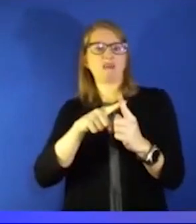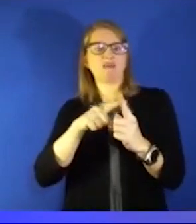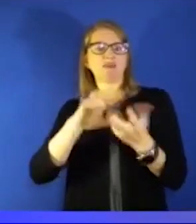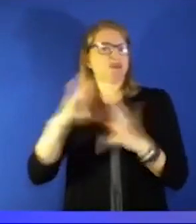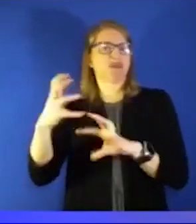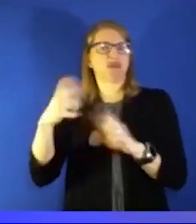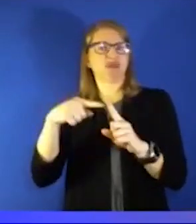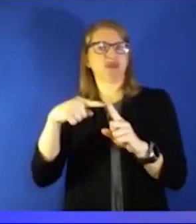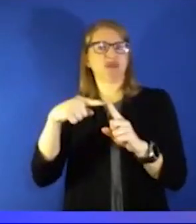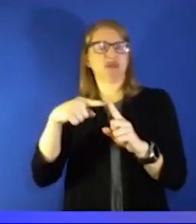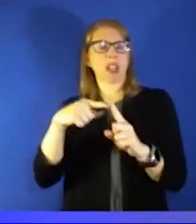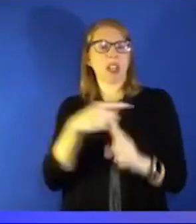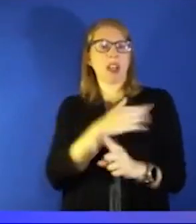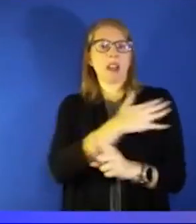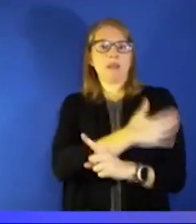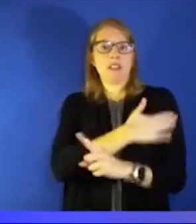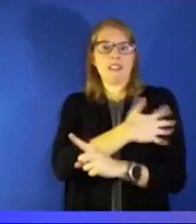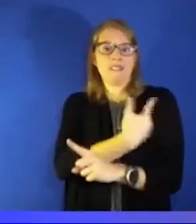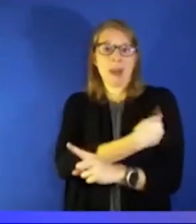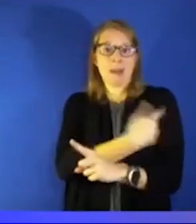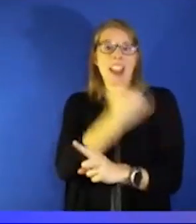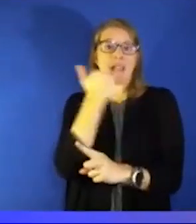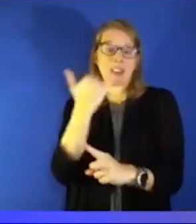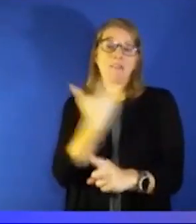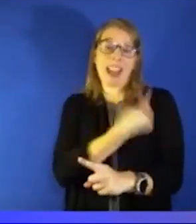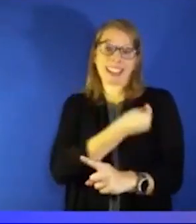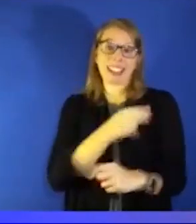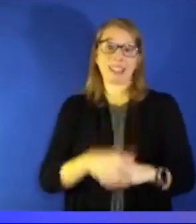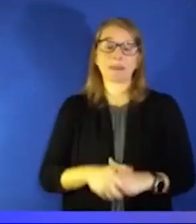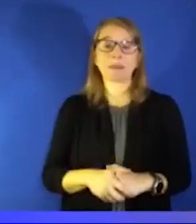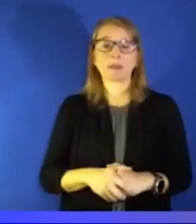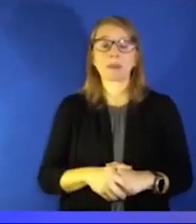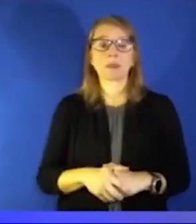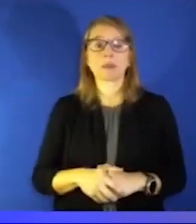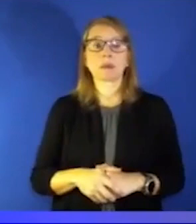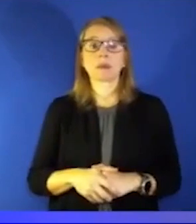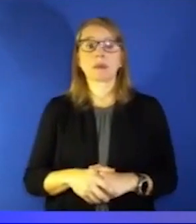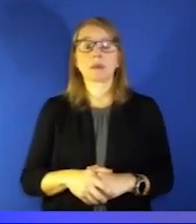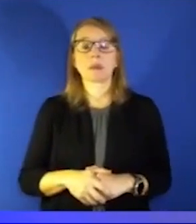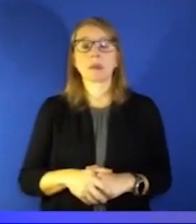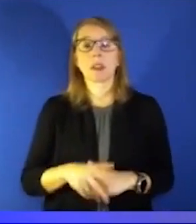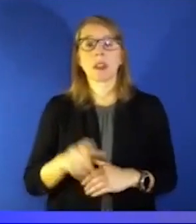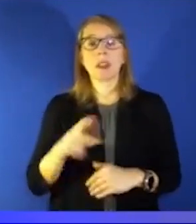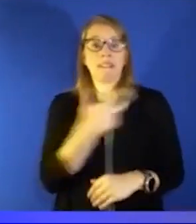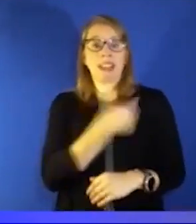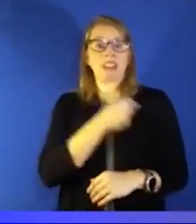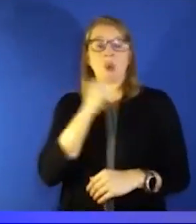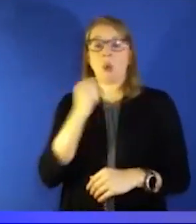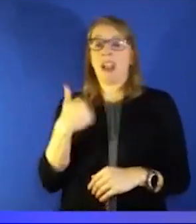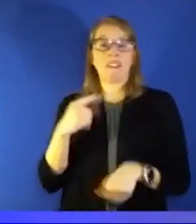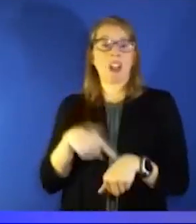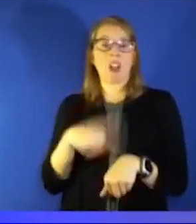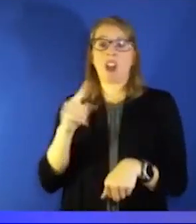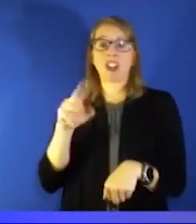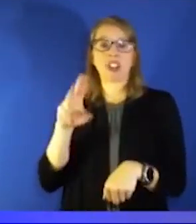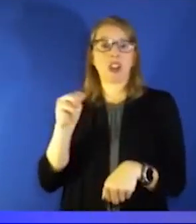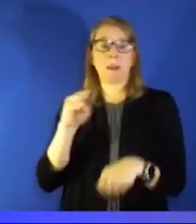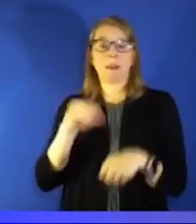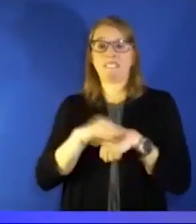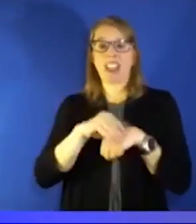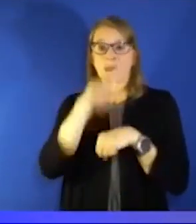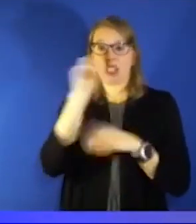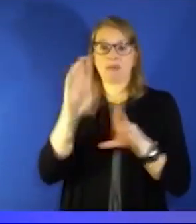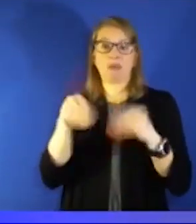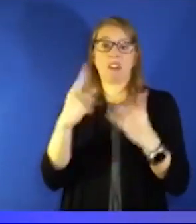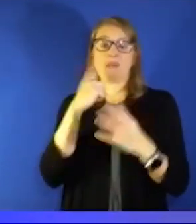you get vaccinated. So I think vaccines generally do not have long-term effects because they're just given for 1 or 2 or